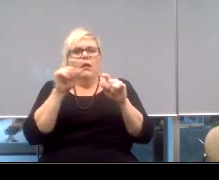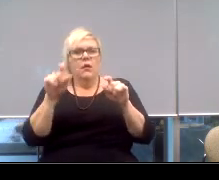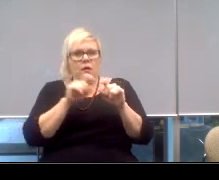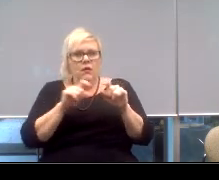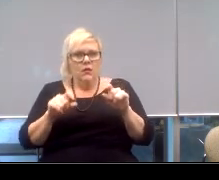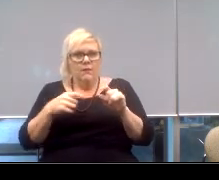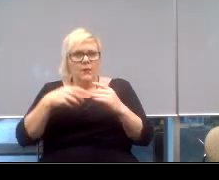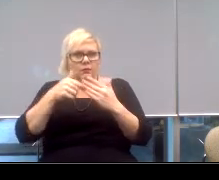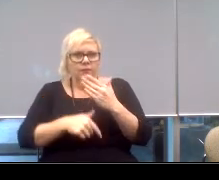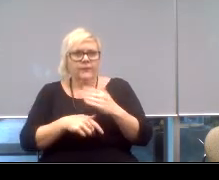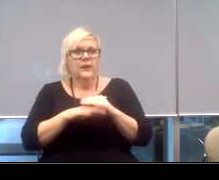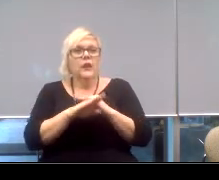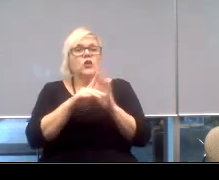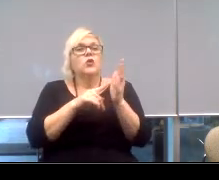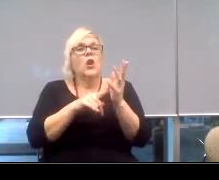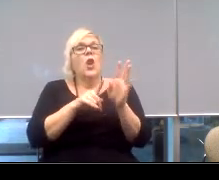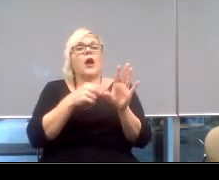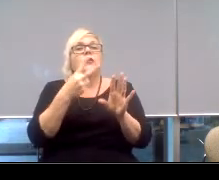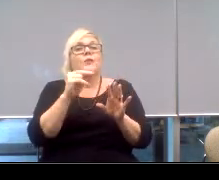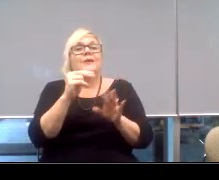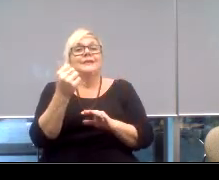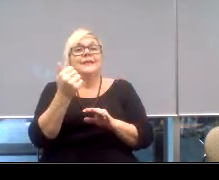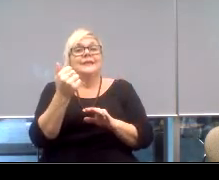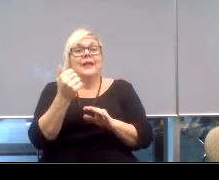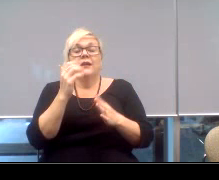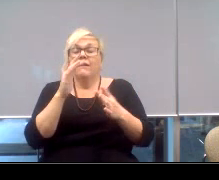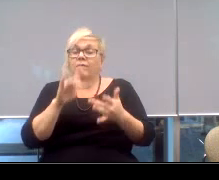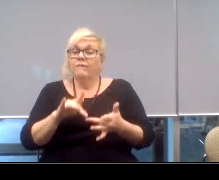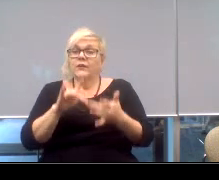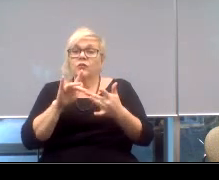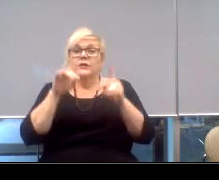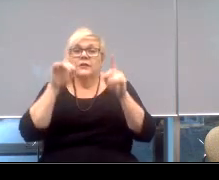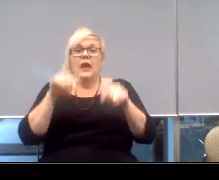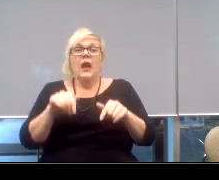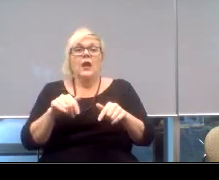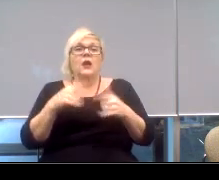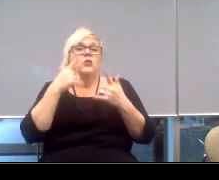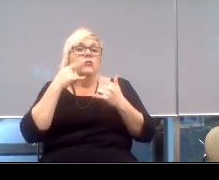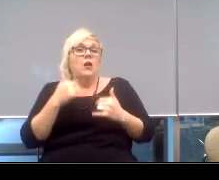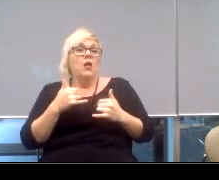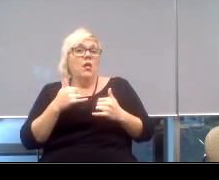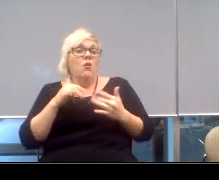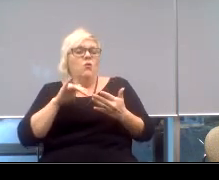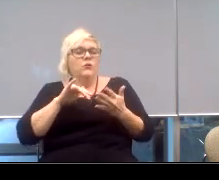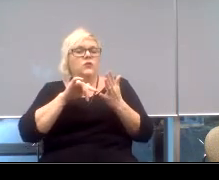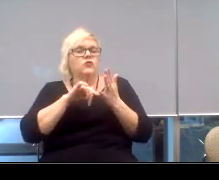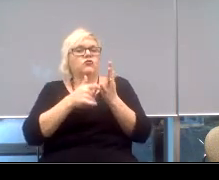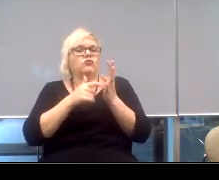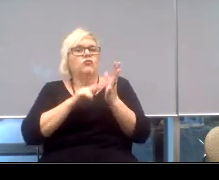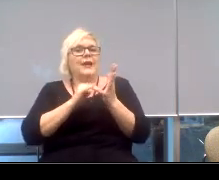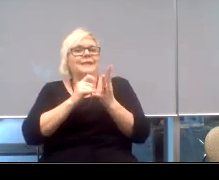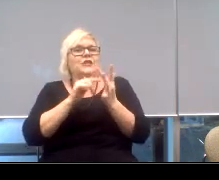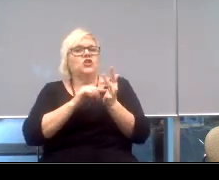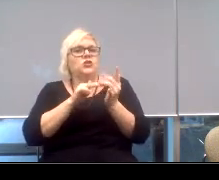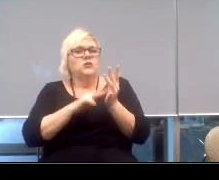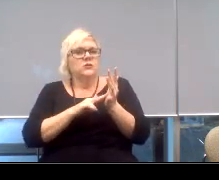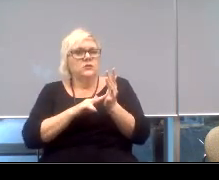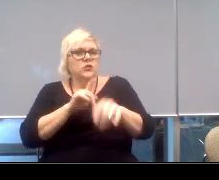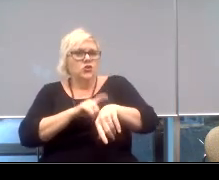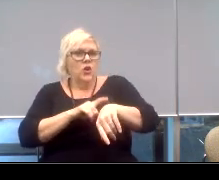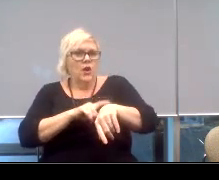In July 2016, the scheme officially entered its transition phase. Each quarter, the Minister releases a report on